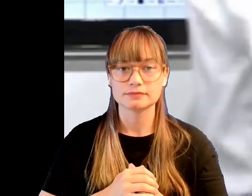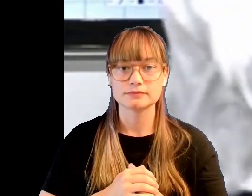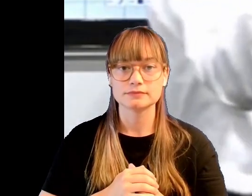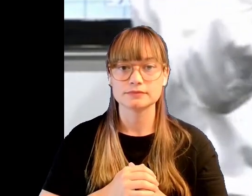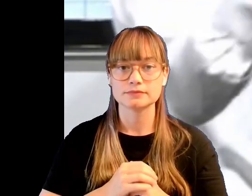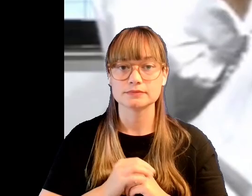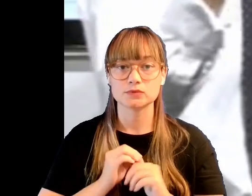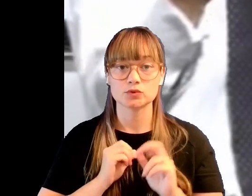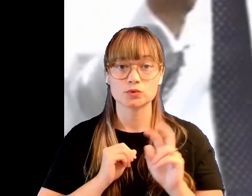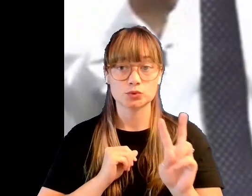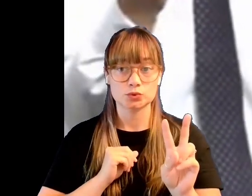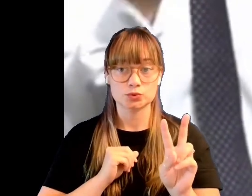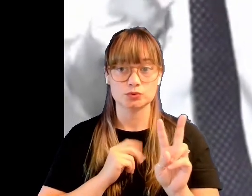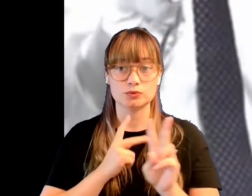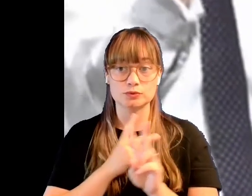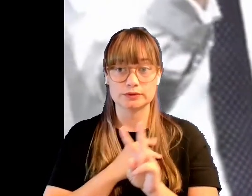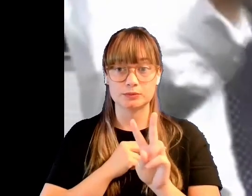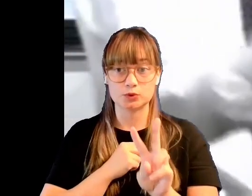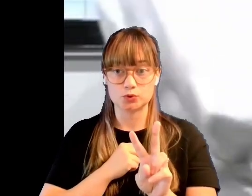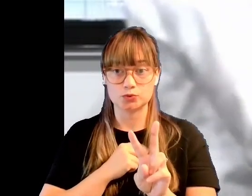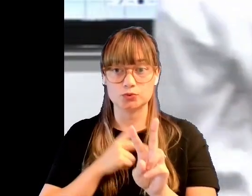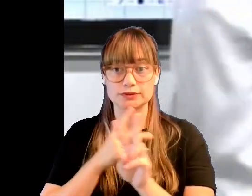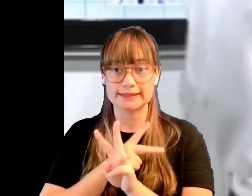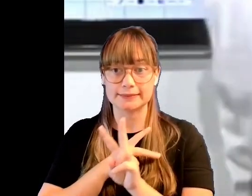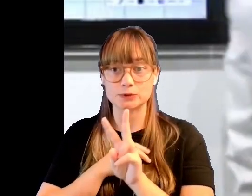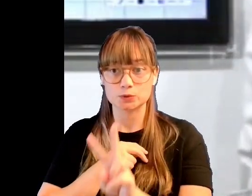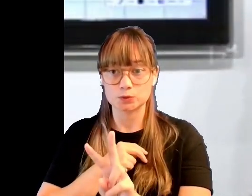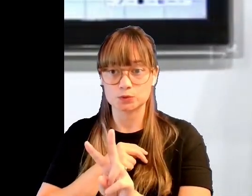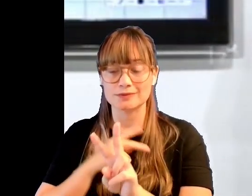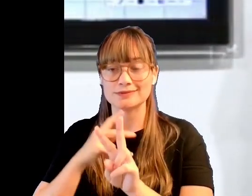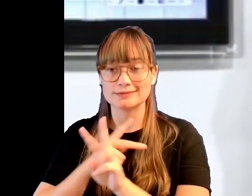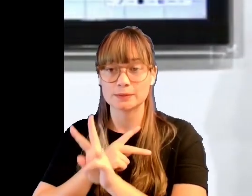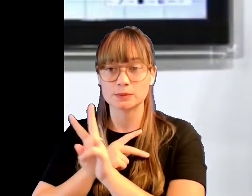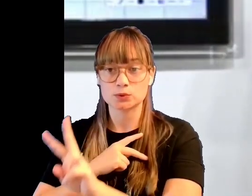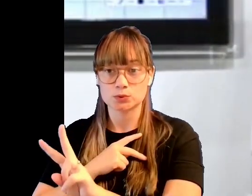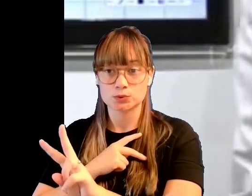Two times 2 times 2 is 8, times 2 is 16.